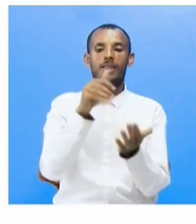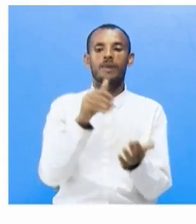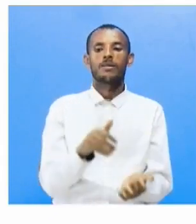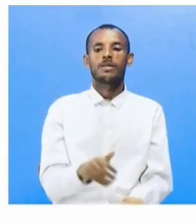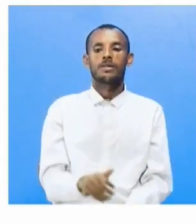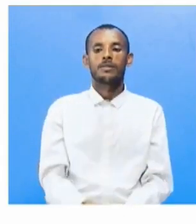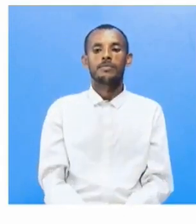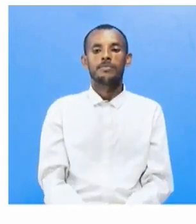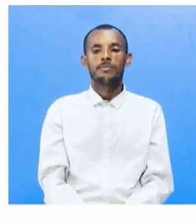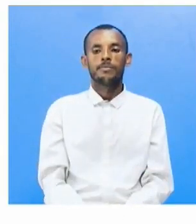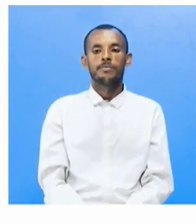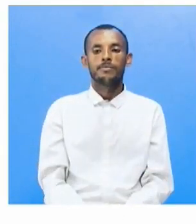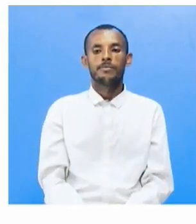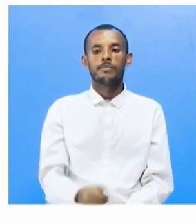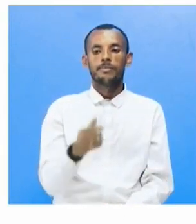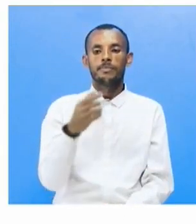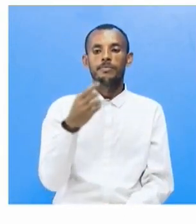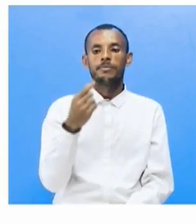birr.